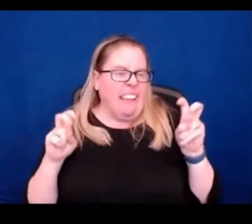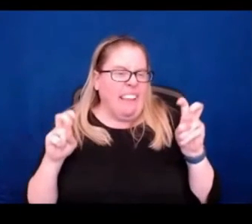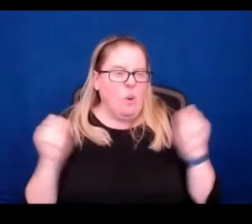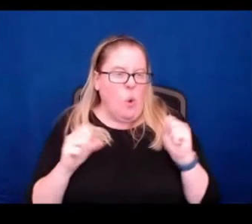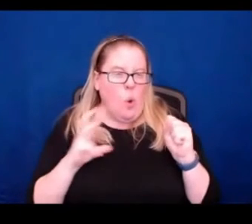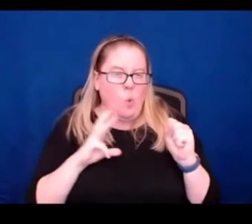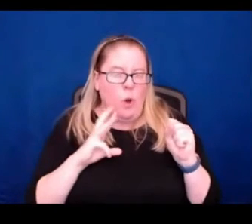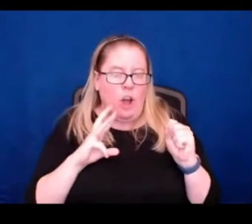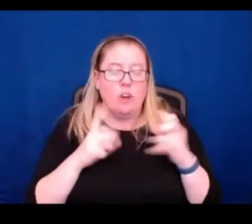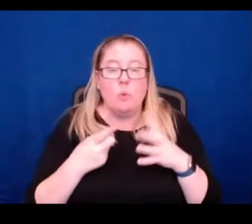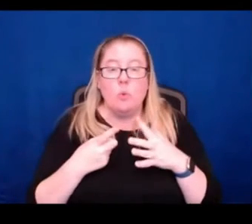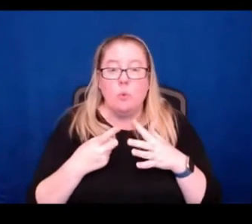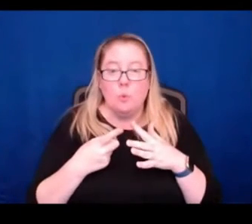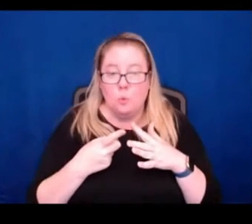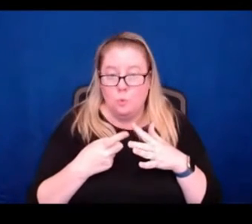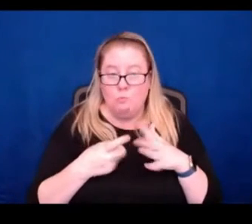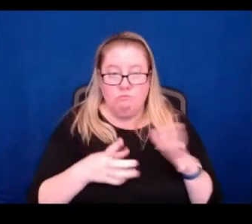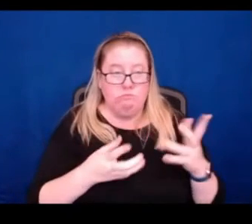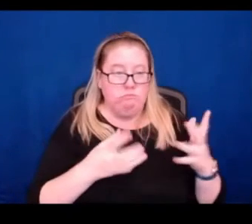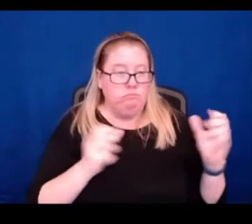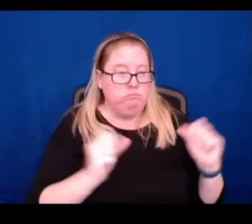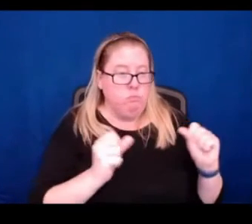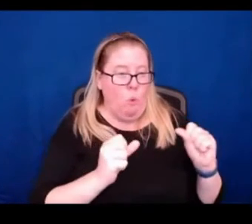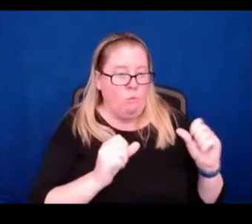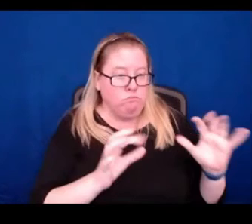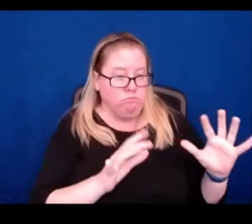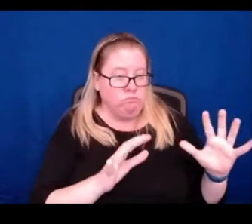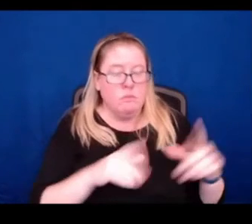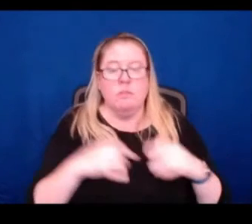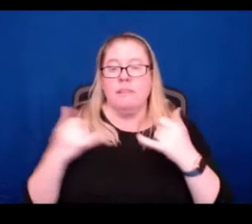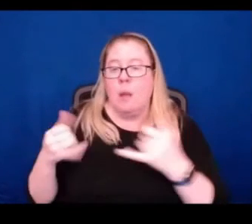up our salad over here.